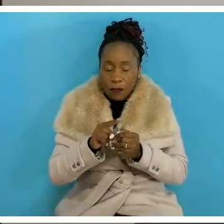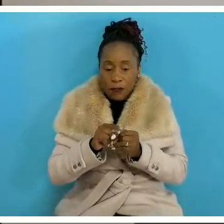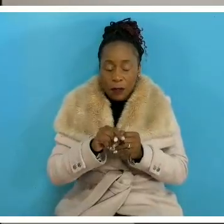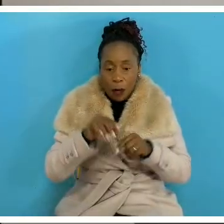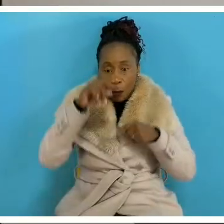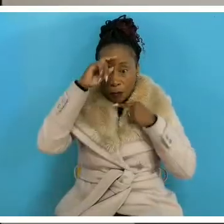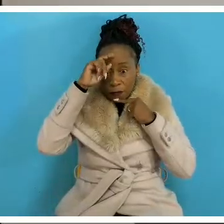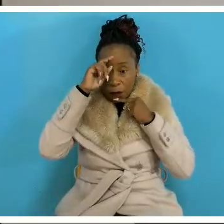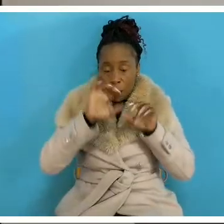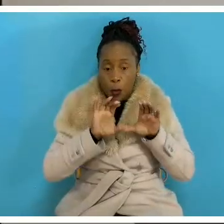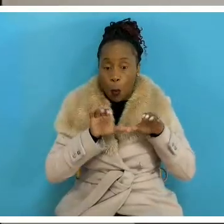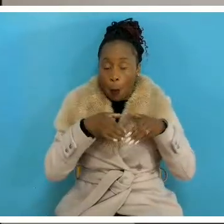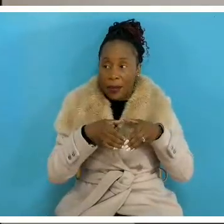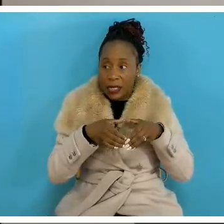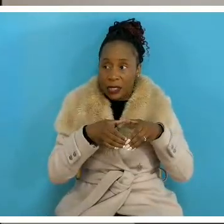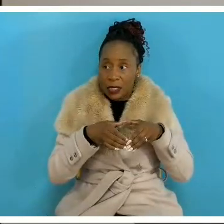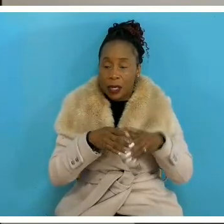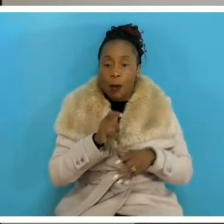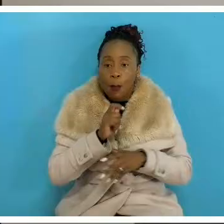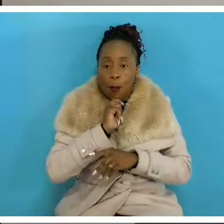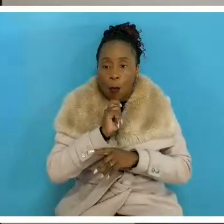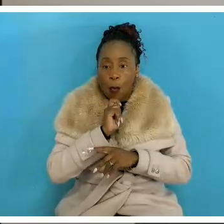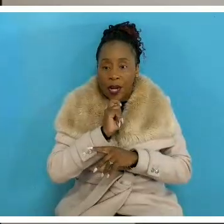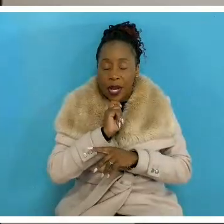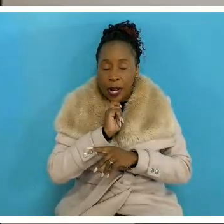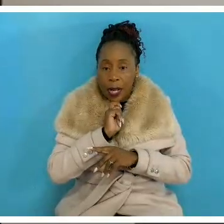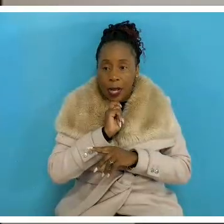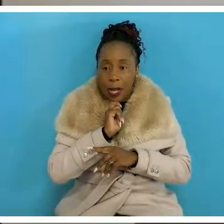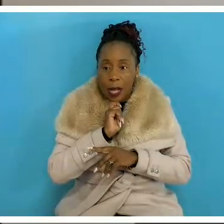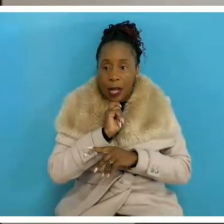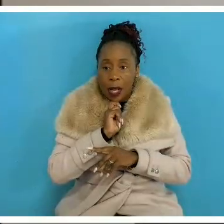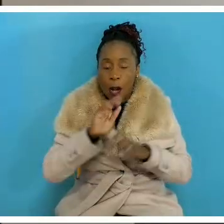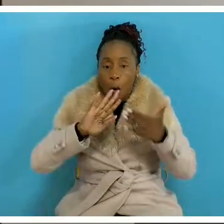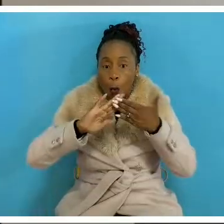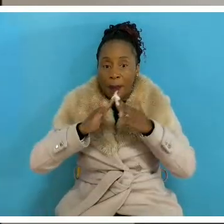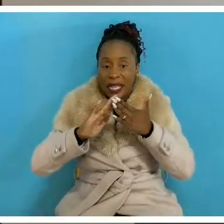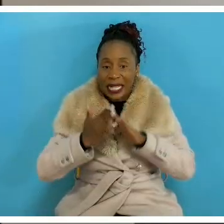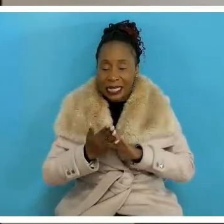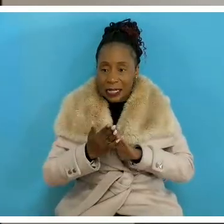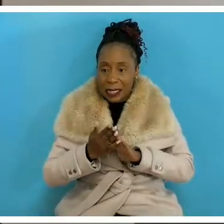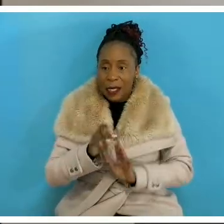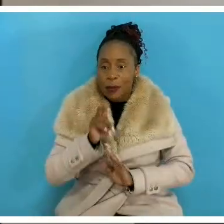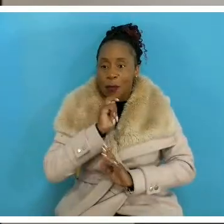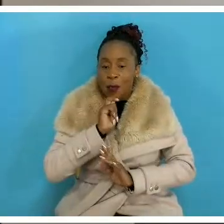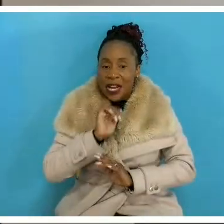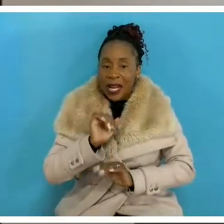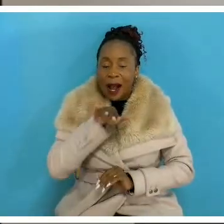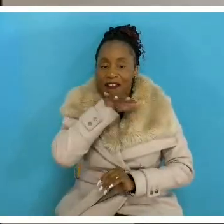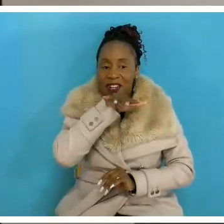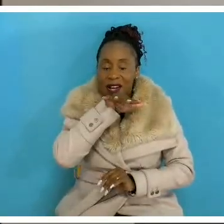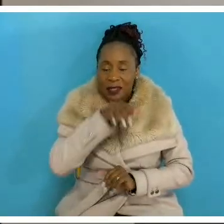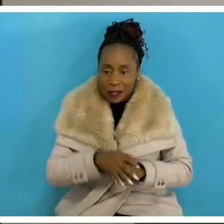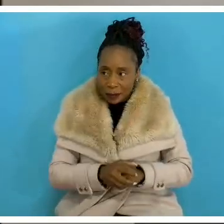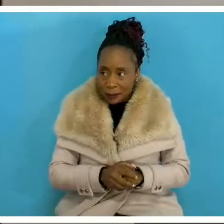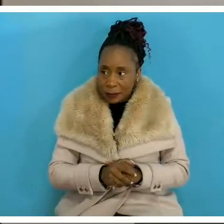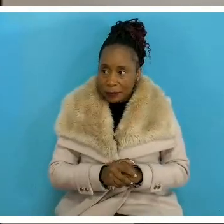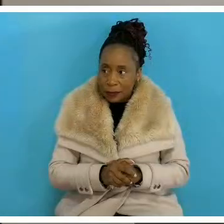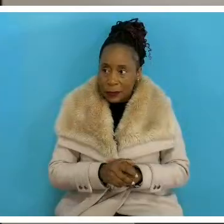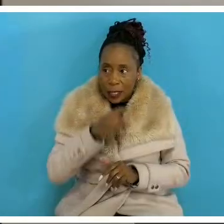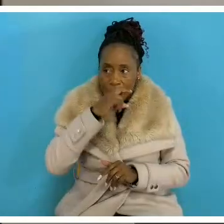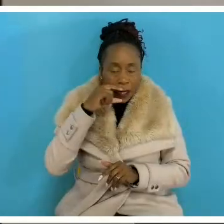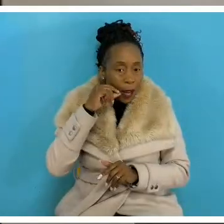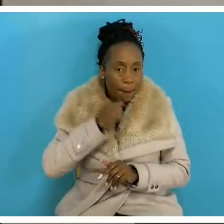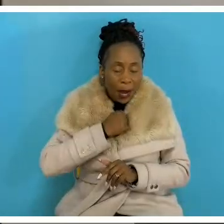Committee. Good morning to the community, Khoyemore. My name